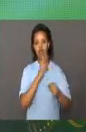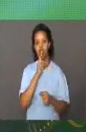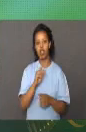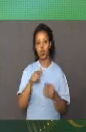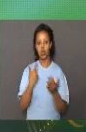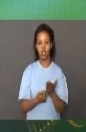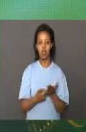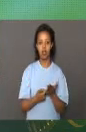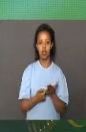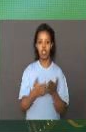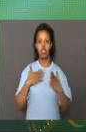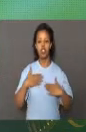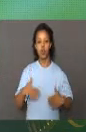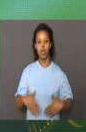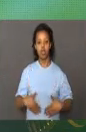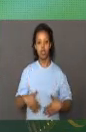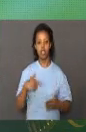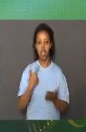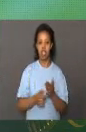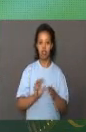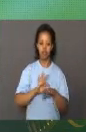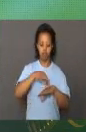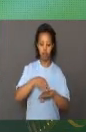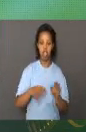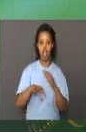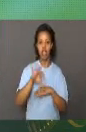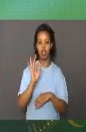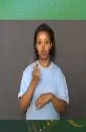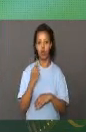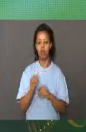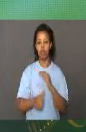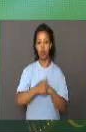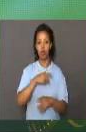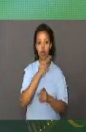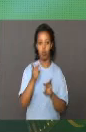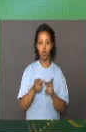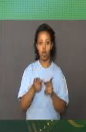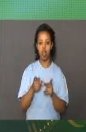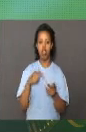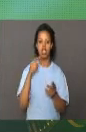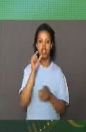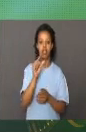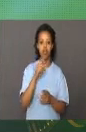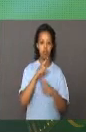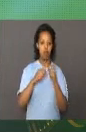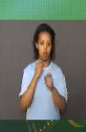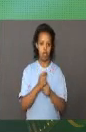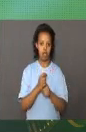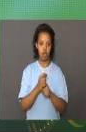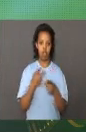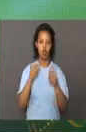for the body to replace the infected T helper cells for a few years,